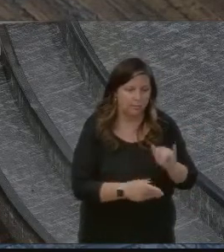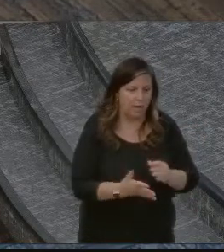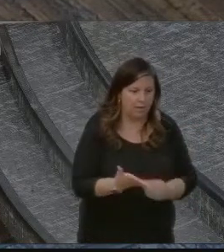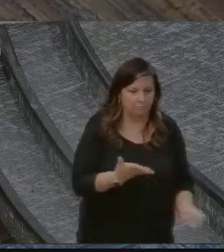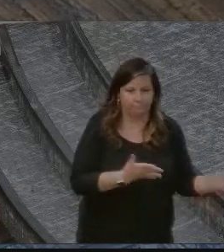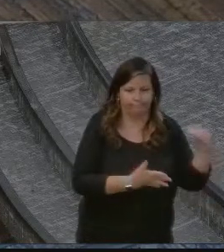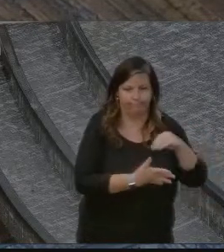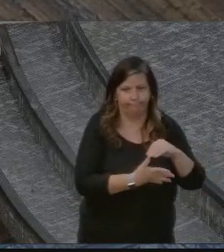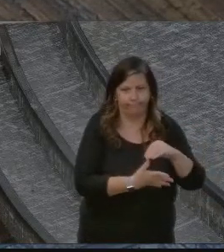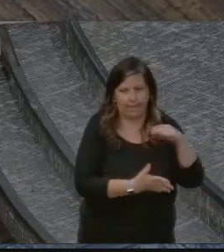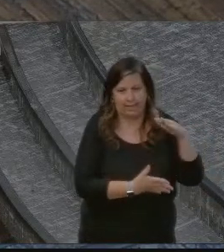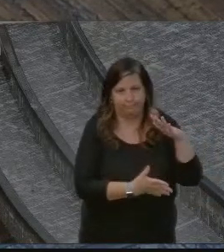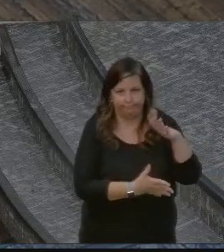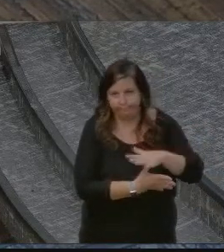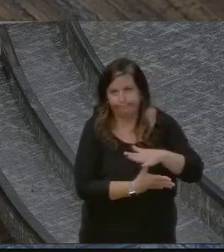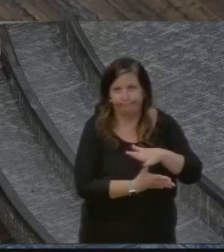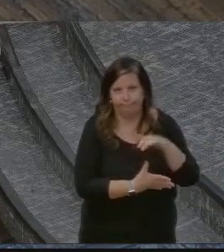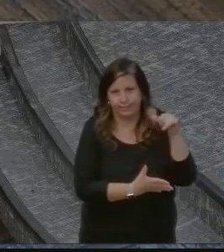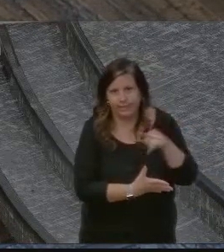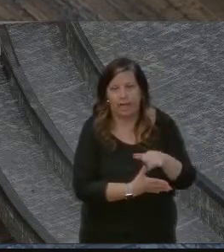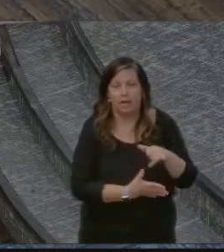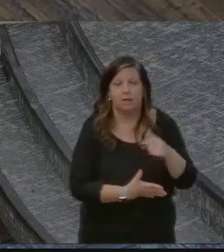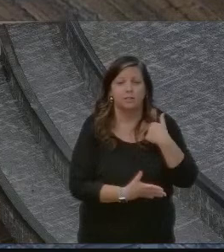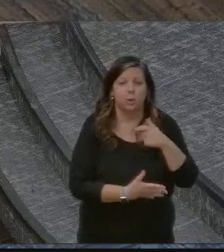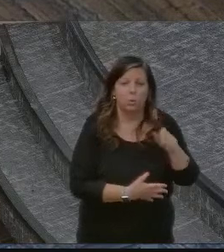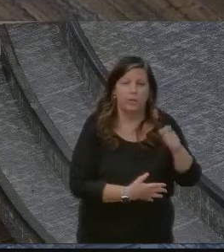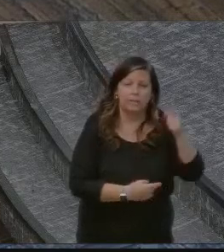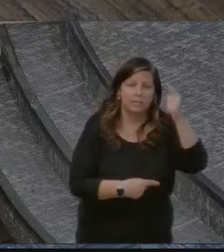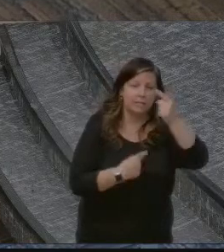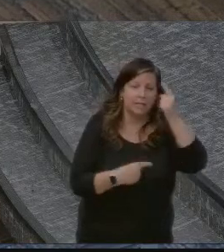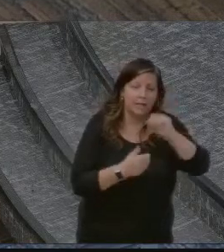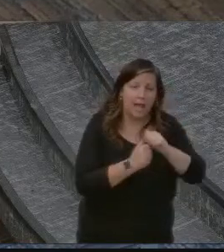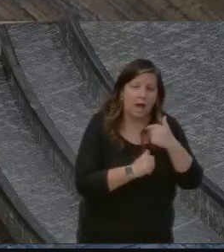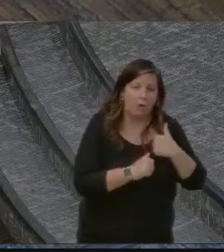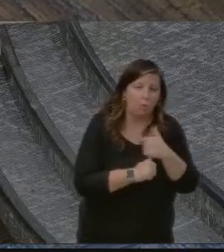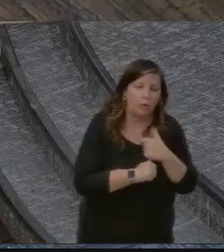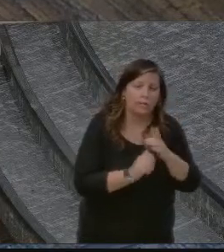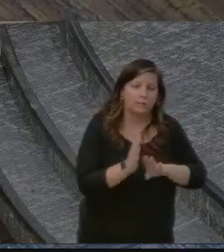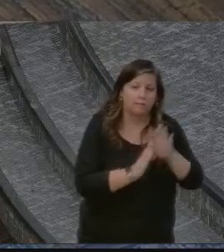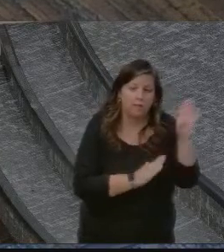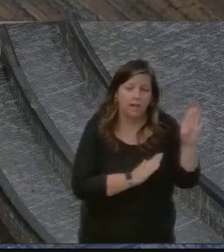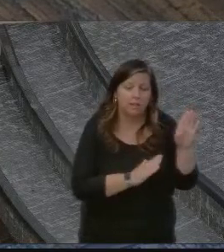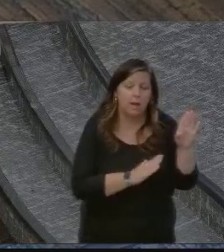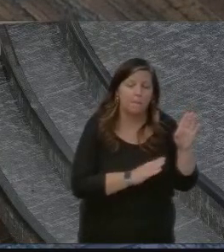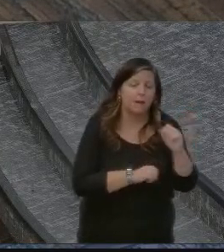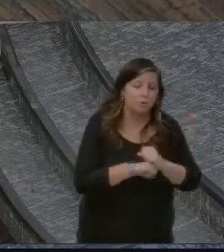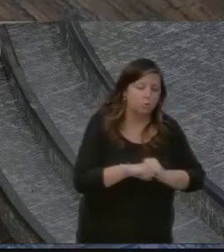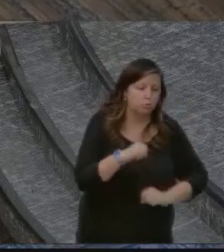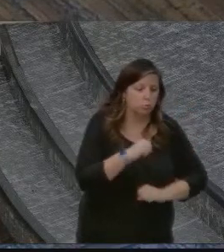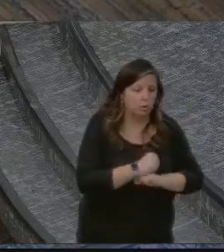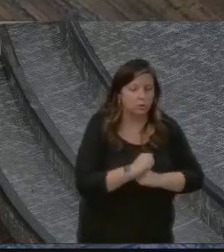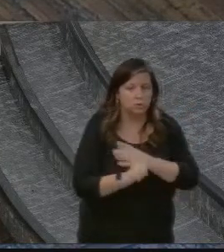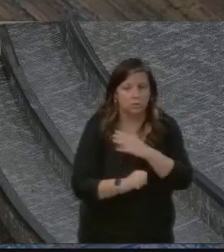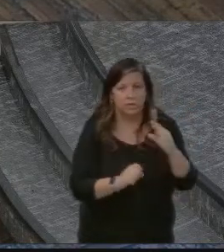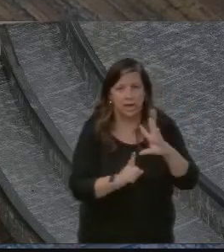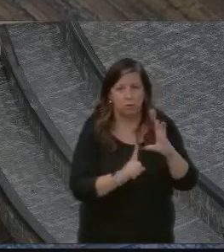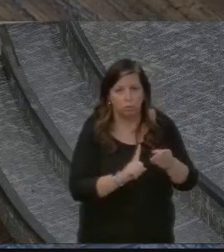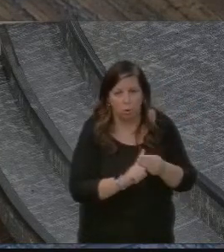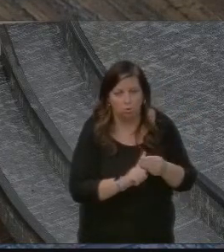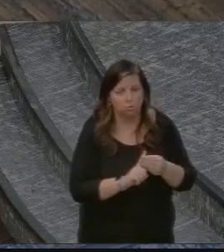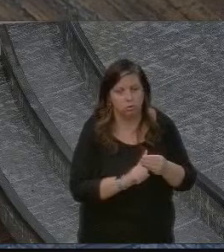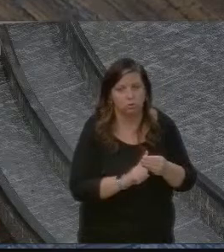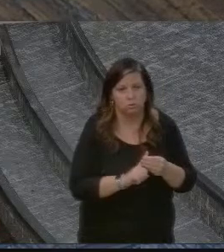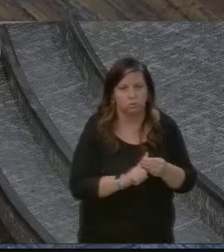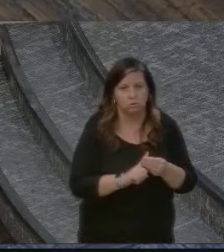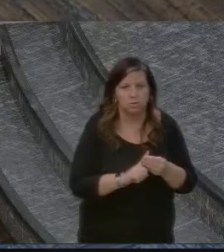So we need to think how we develop structures and cultures beyond the individual.